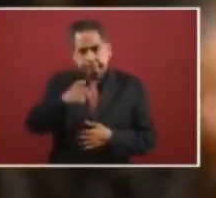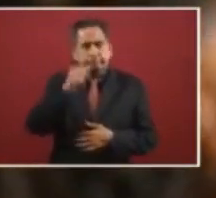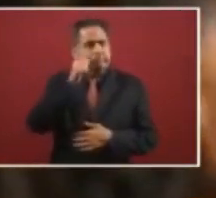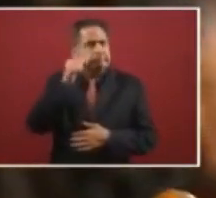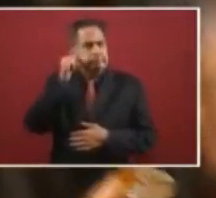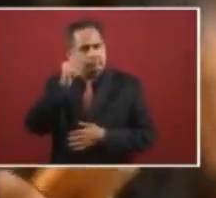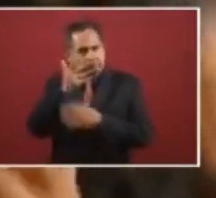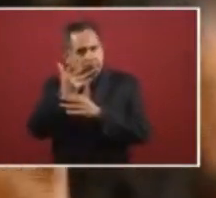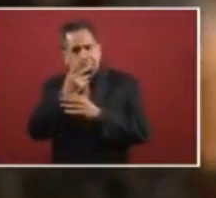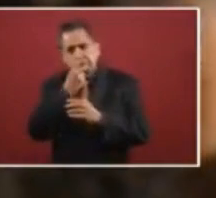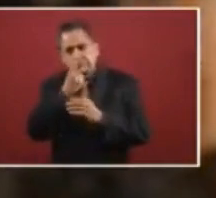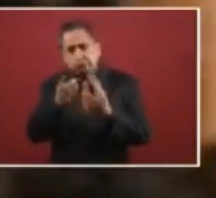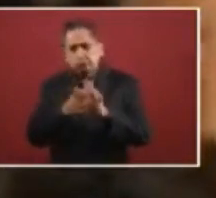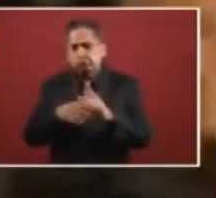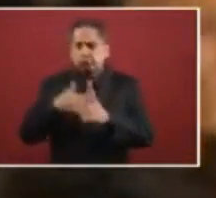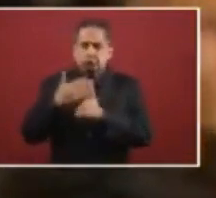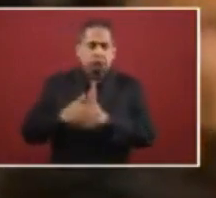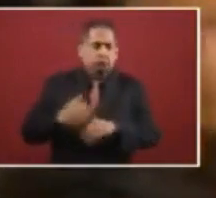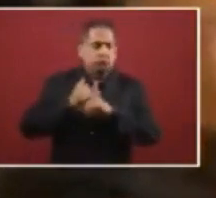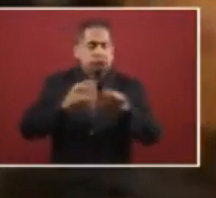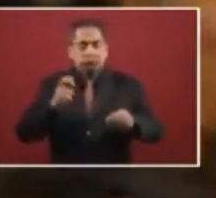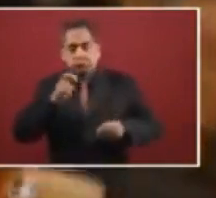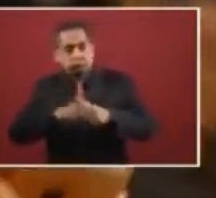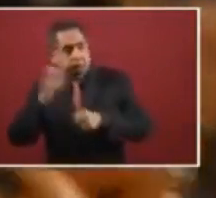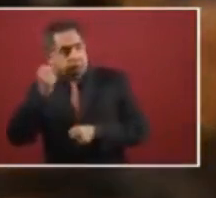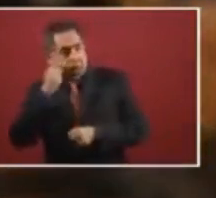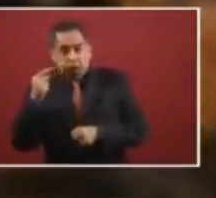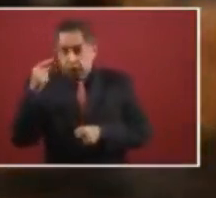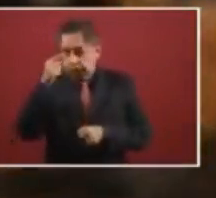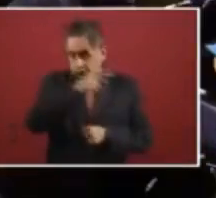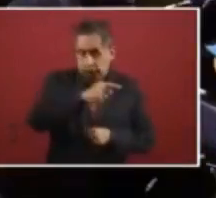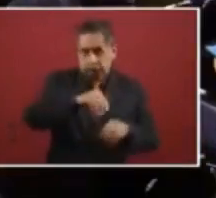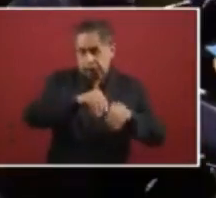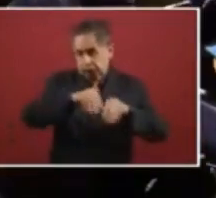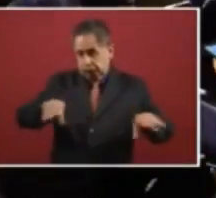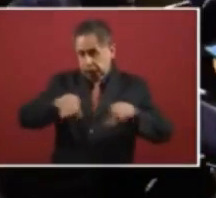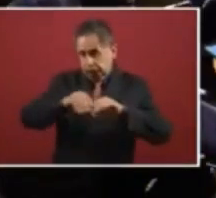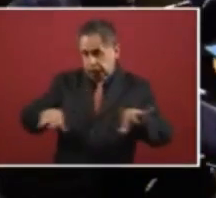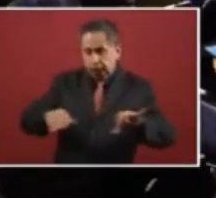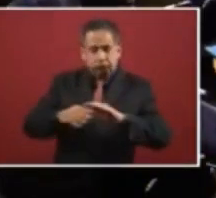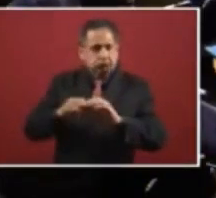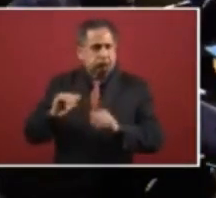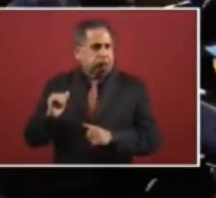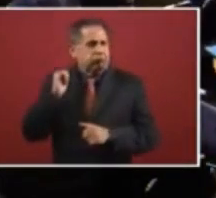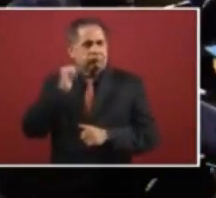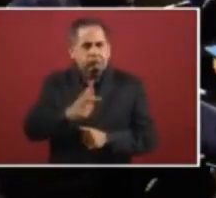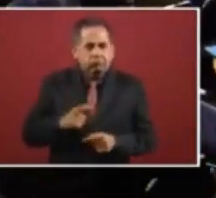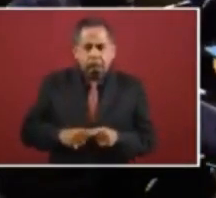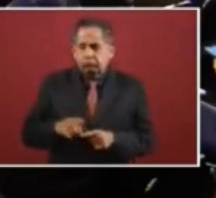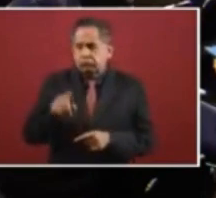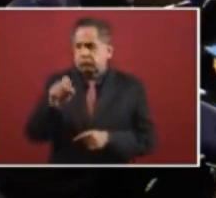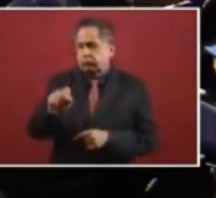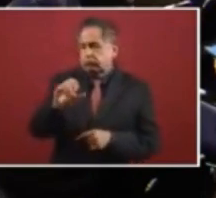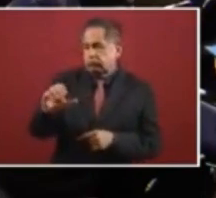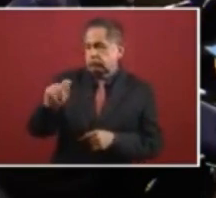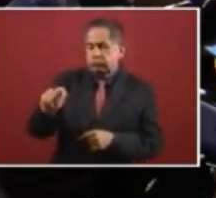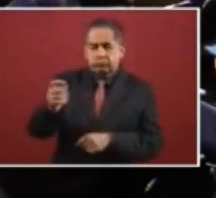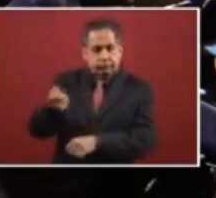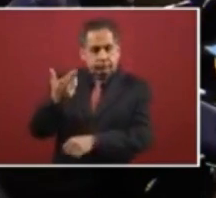And I would like to know that they will inform regarding that. And what did